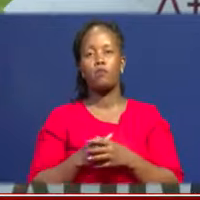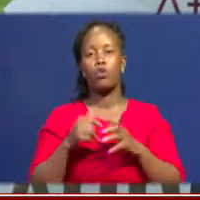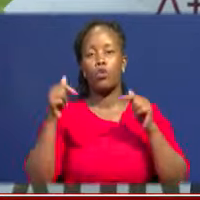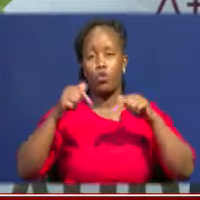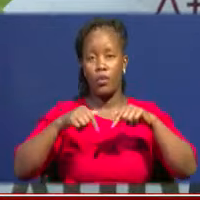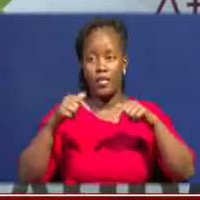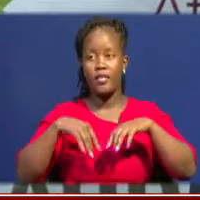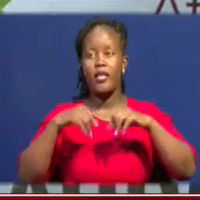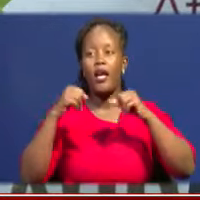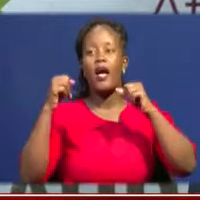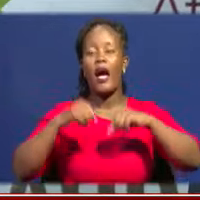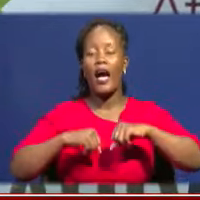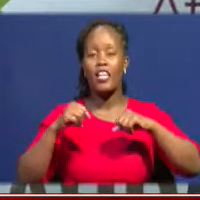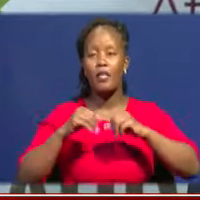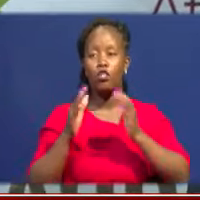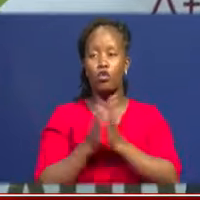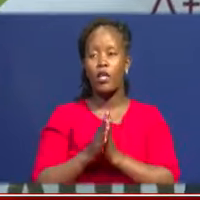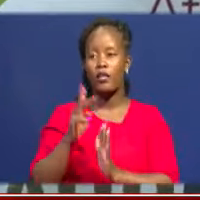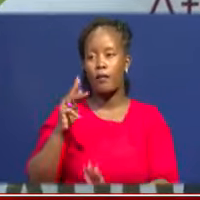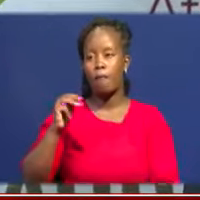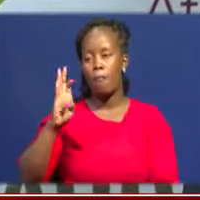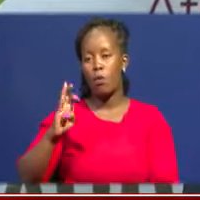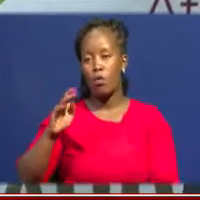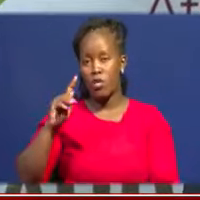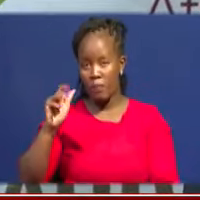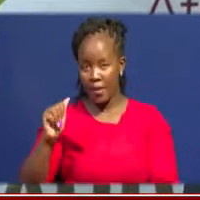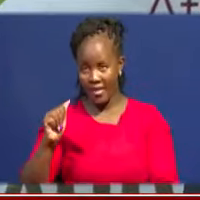MOU with Meta Incorporated was, first of all,